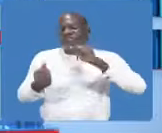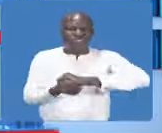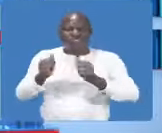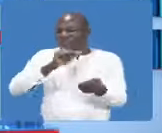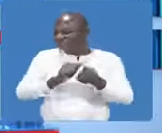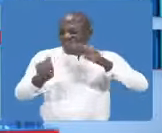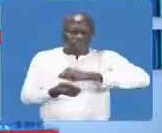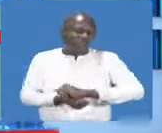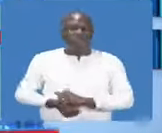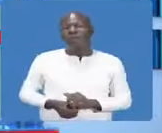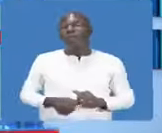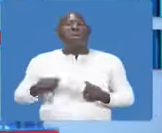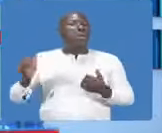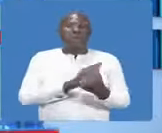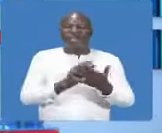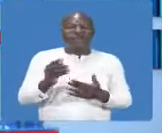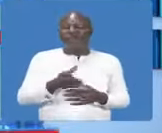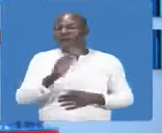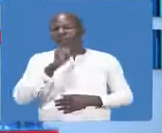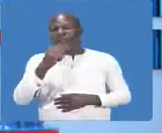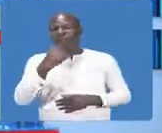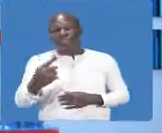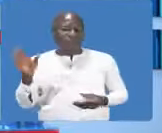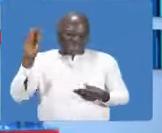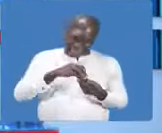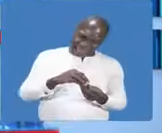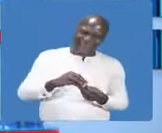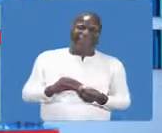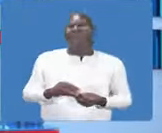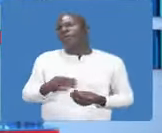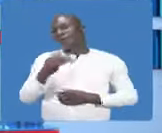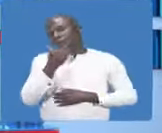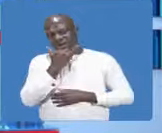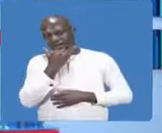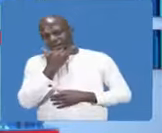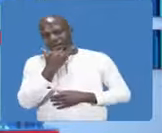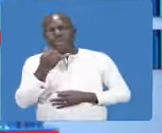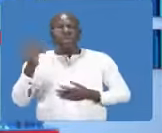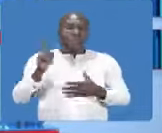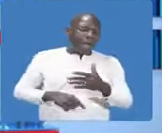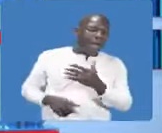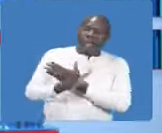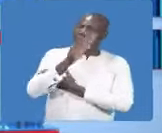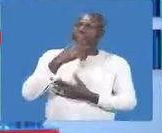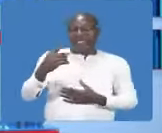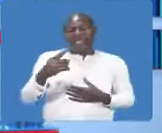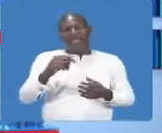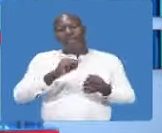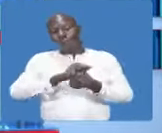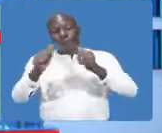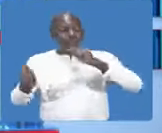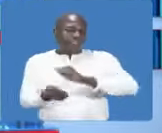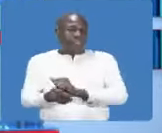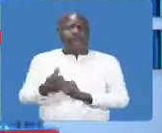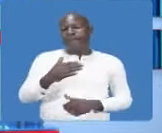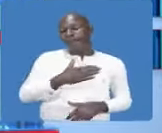hon. Di onyami nkayano, Na ya de babe ka ho. Di onyame aka no so a, di yi bi afrim. Me dafo